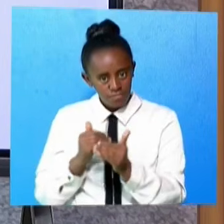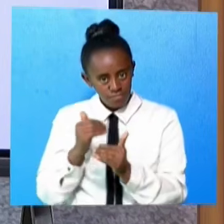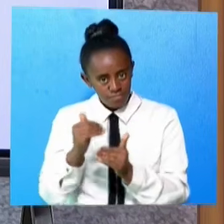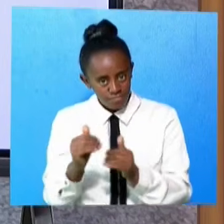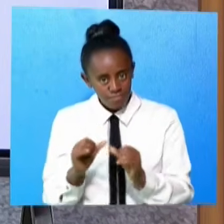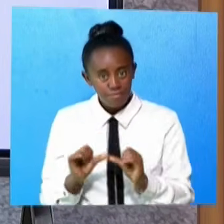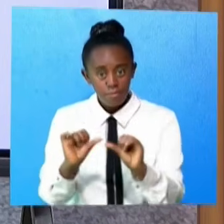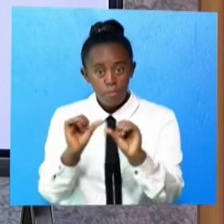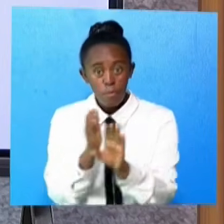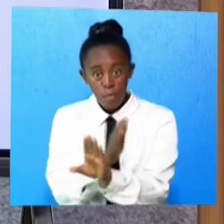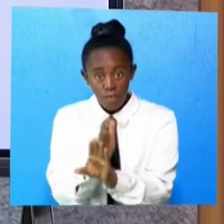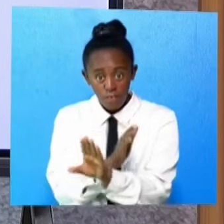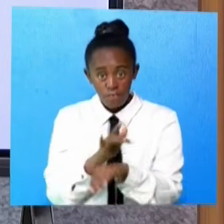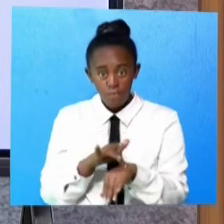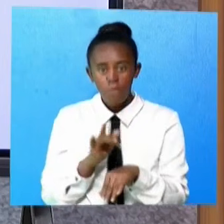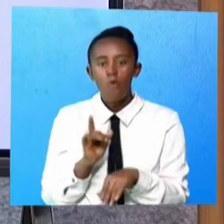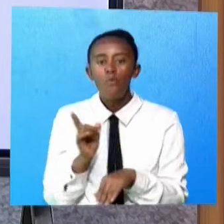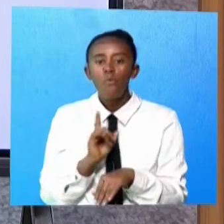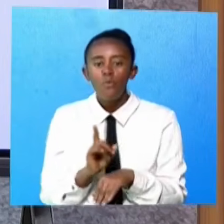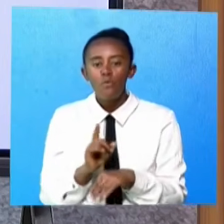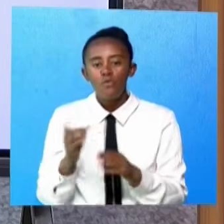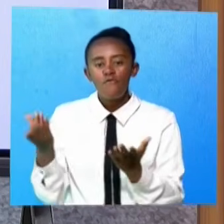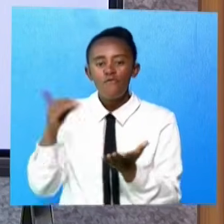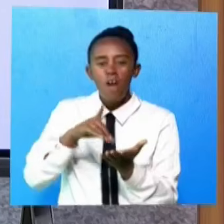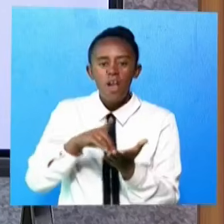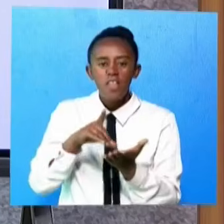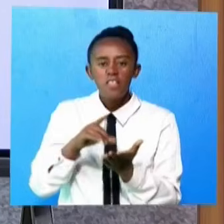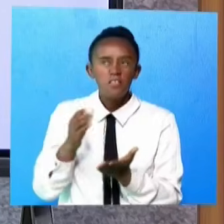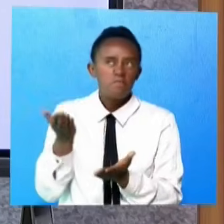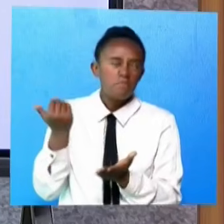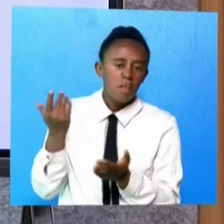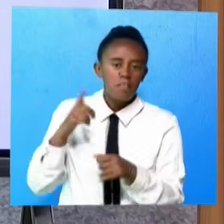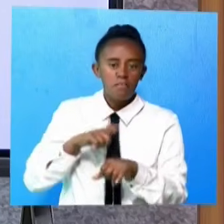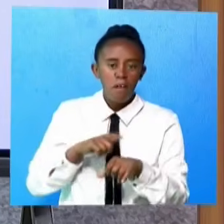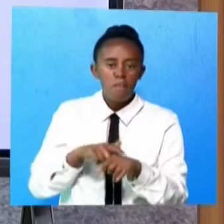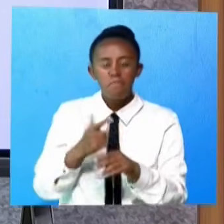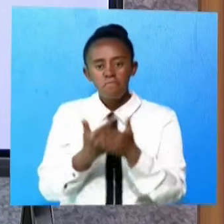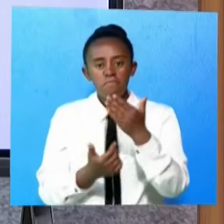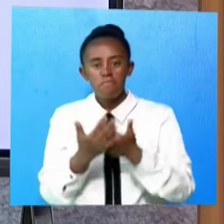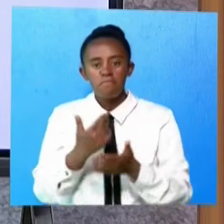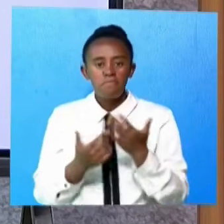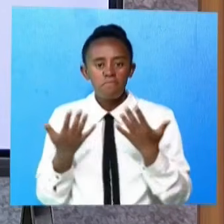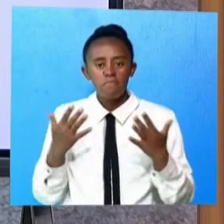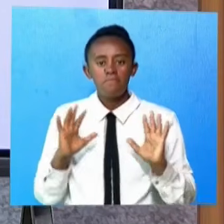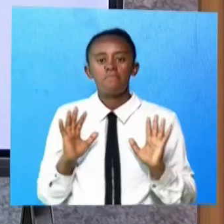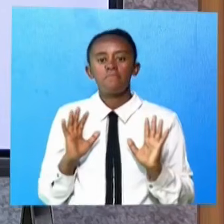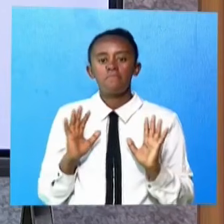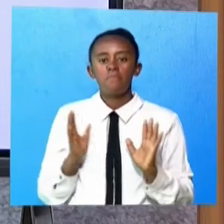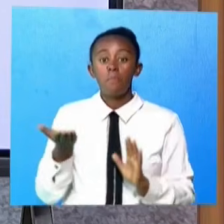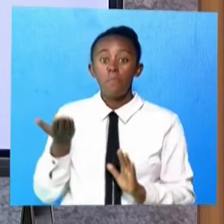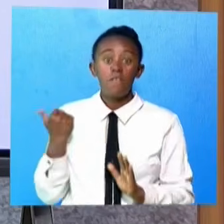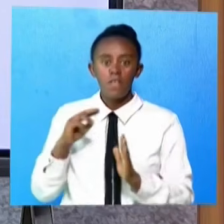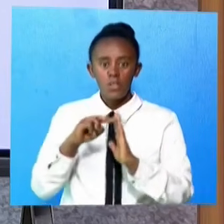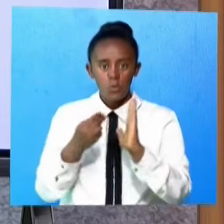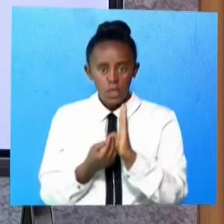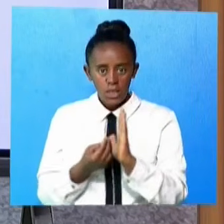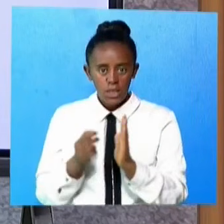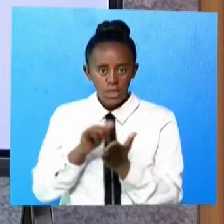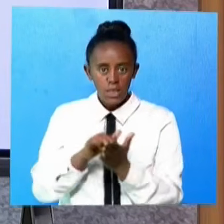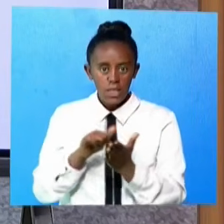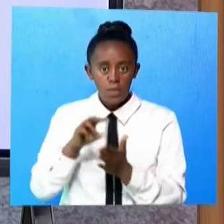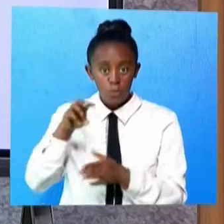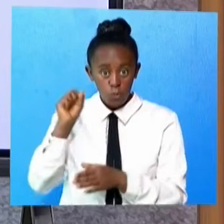lesson topic, I would like to revise you some pointers that we learned about the previous unit, that was